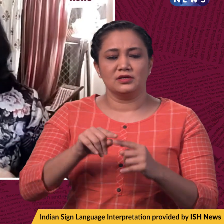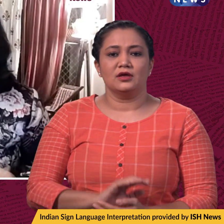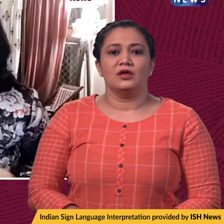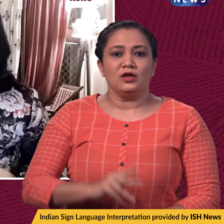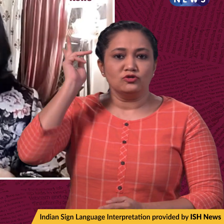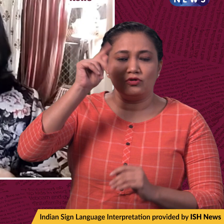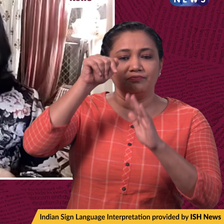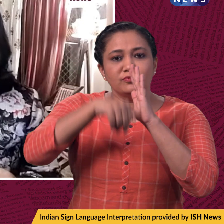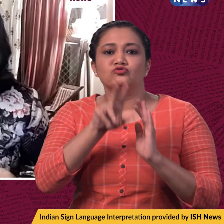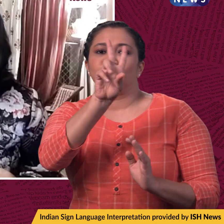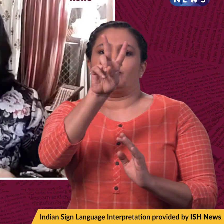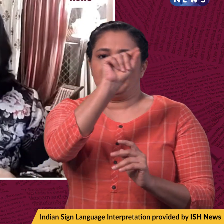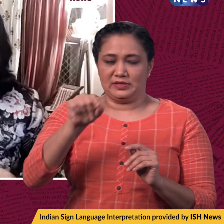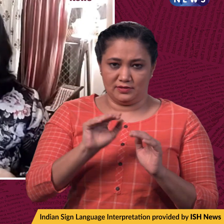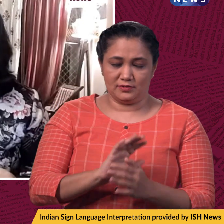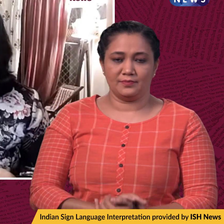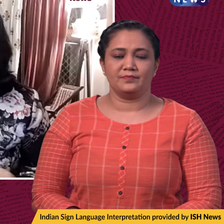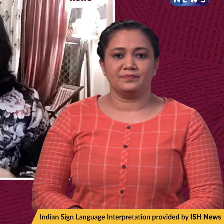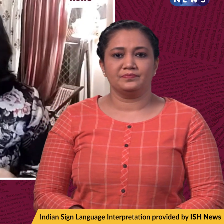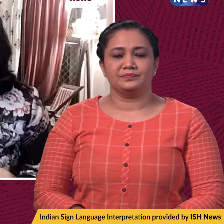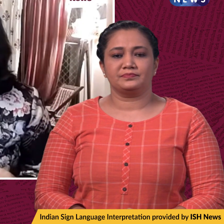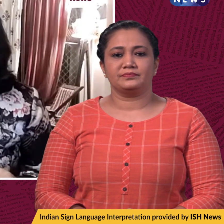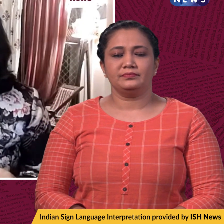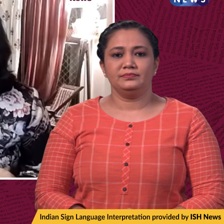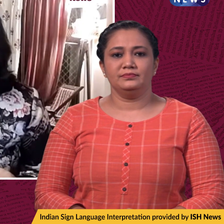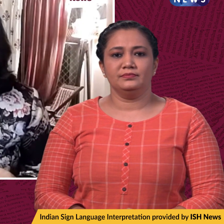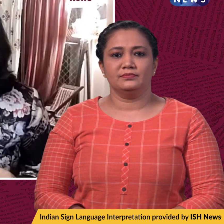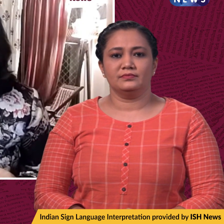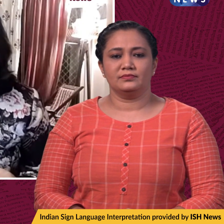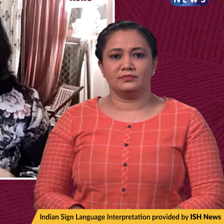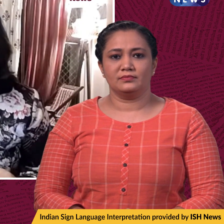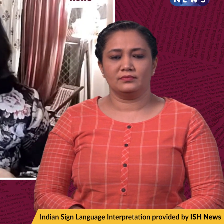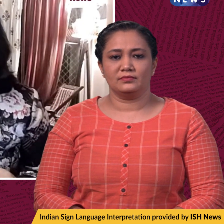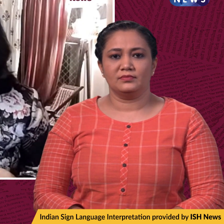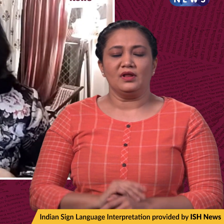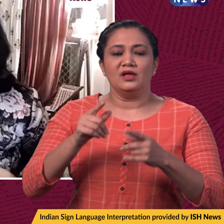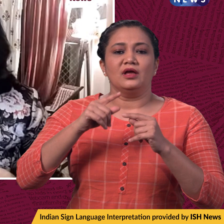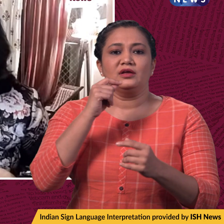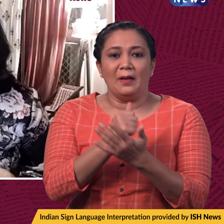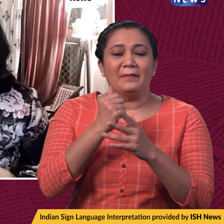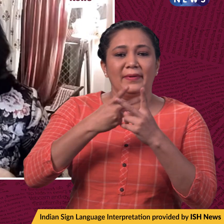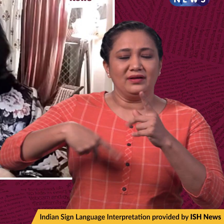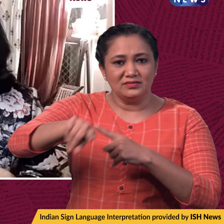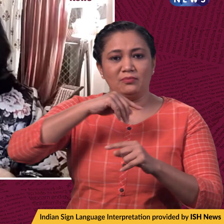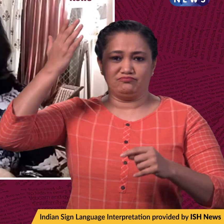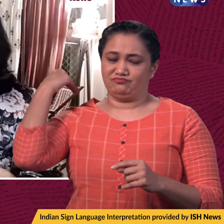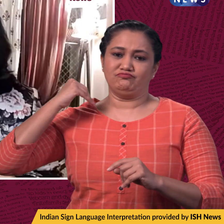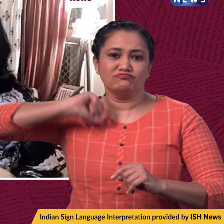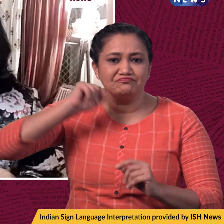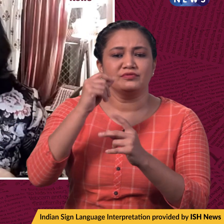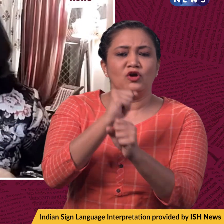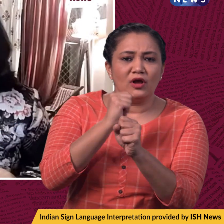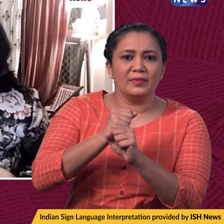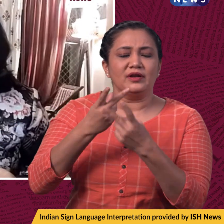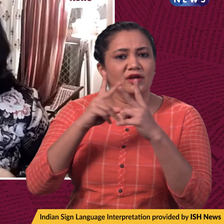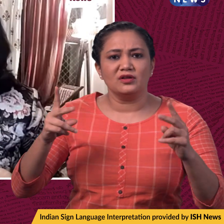stock market fell around 2%. Also in the news, the Bank of Ceylon Employees Union on Wednesday protested against